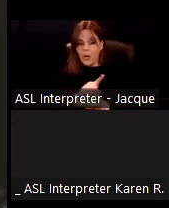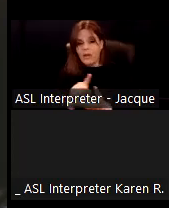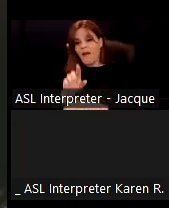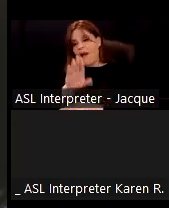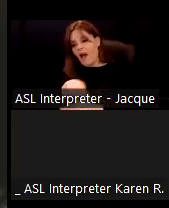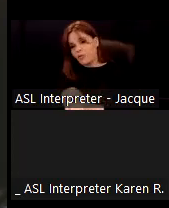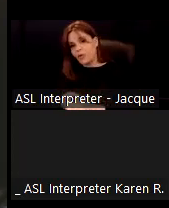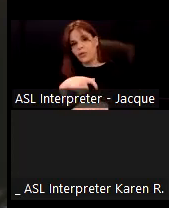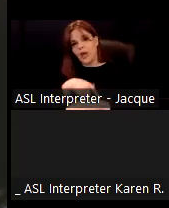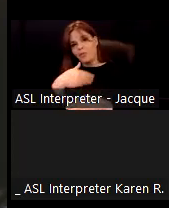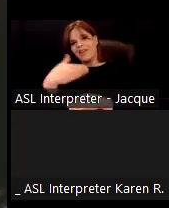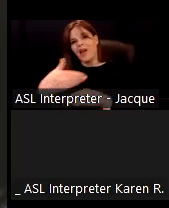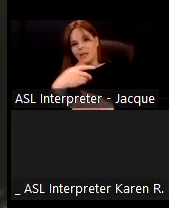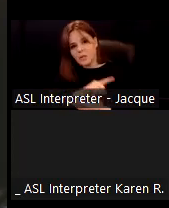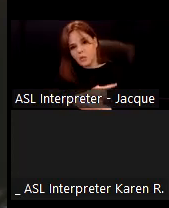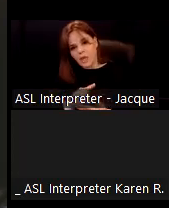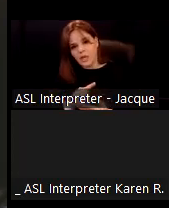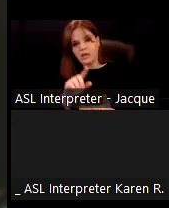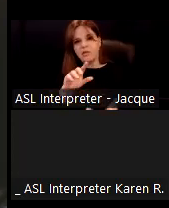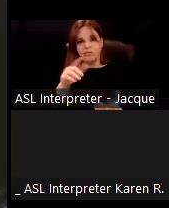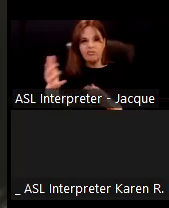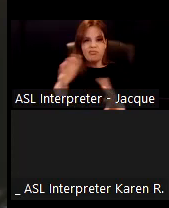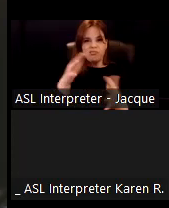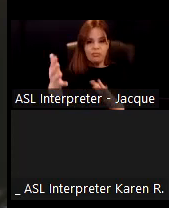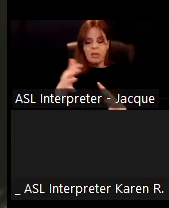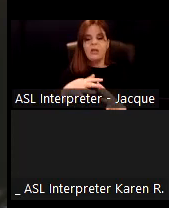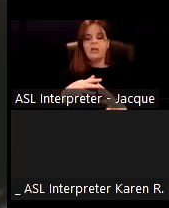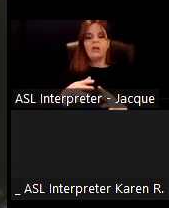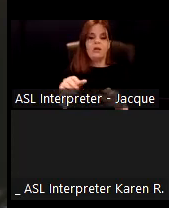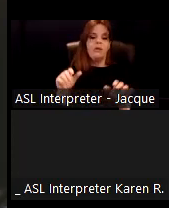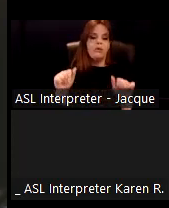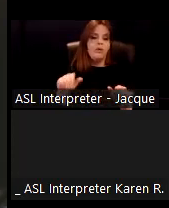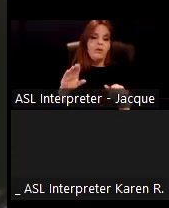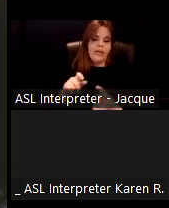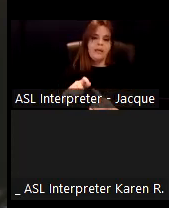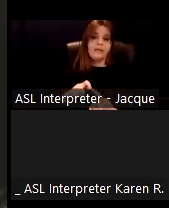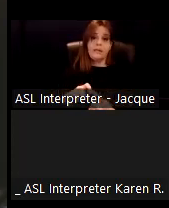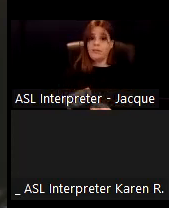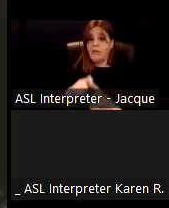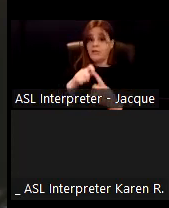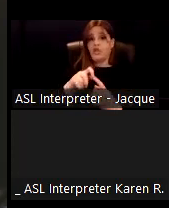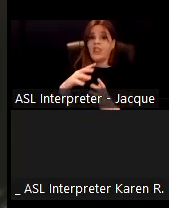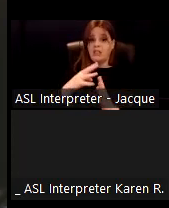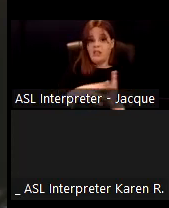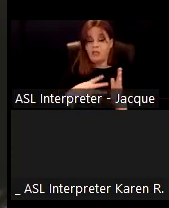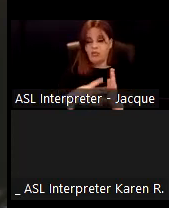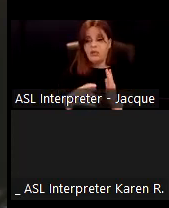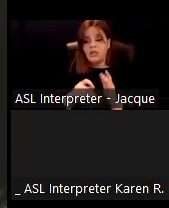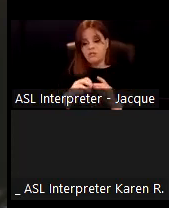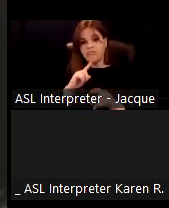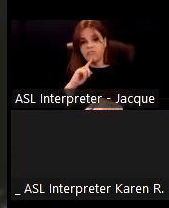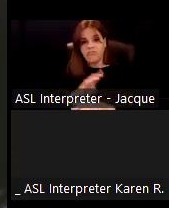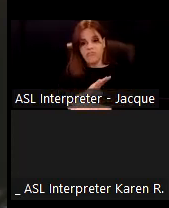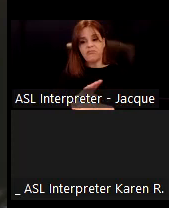next week. And it could be specially scheduled if truly needed